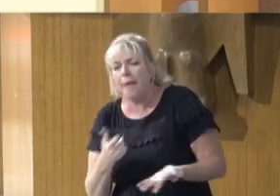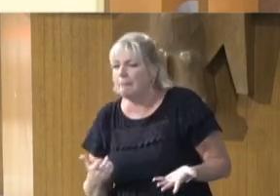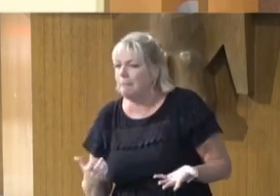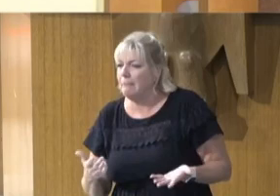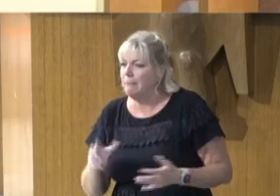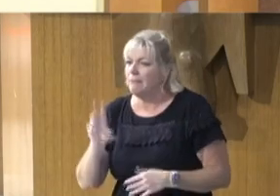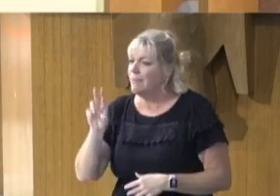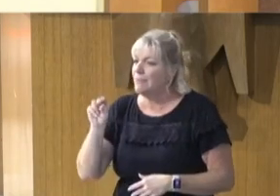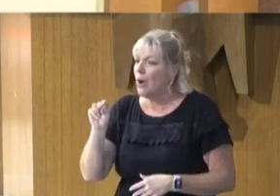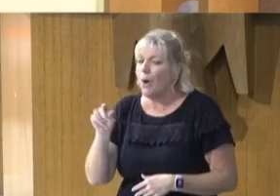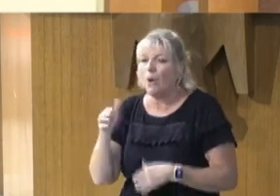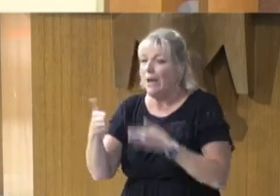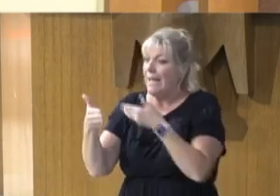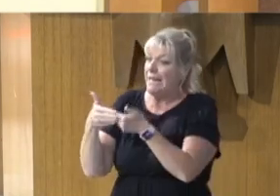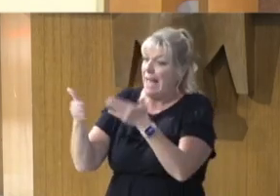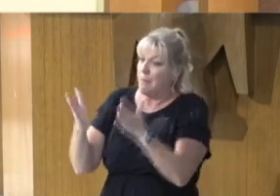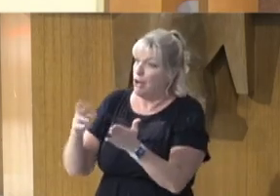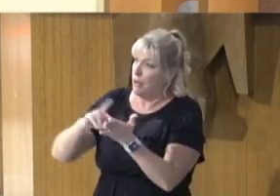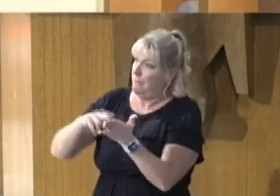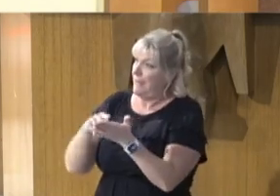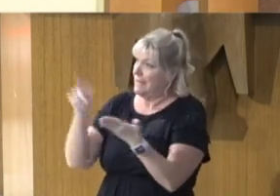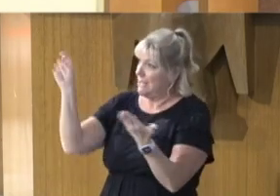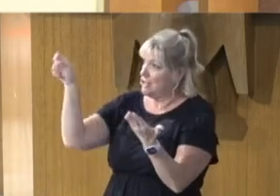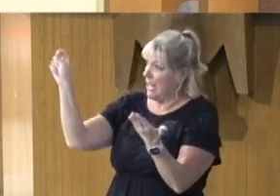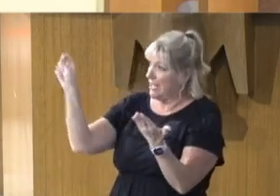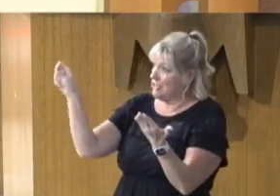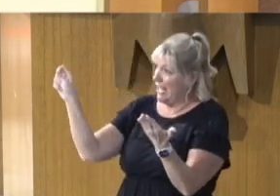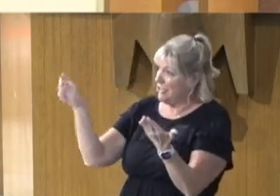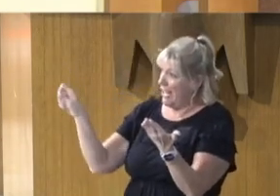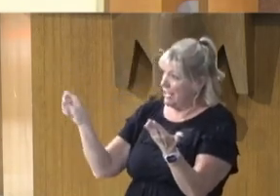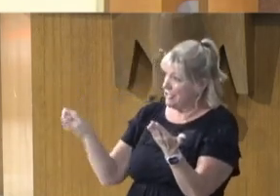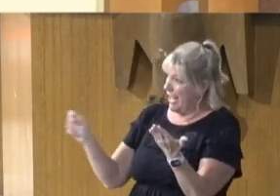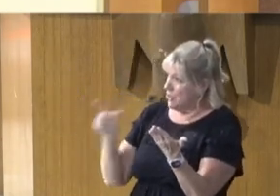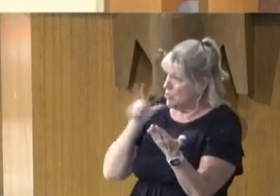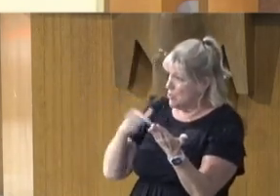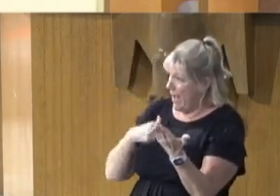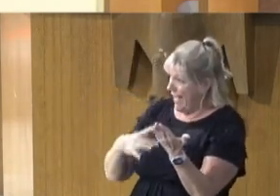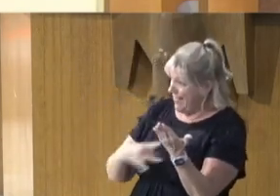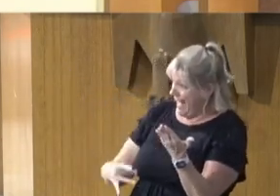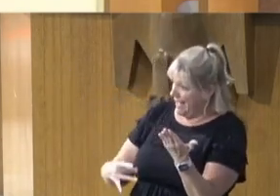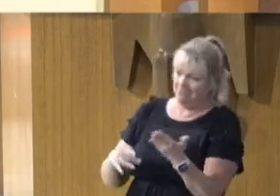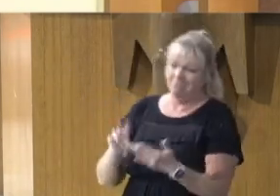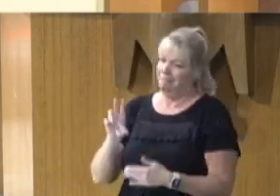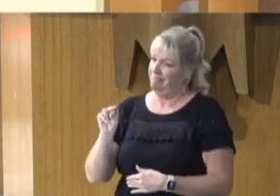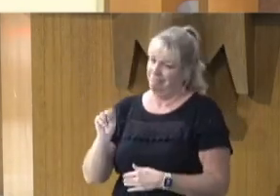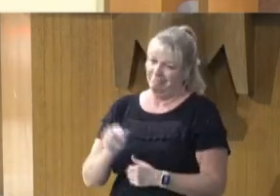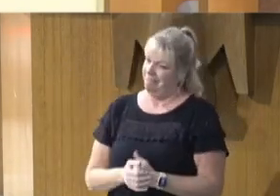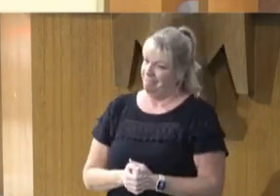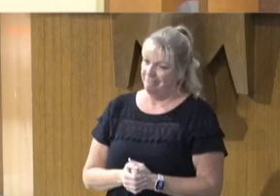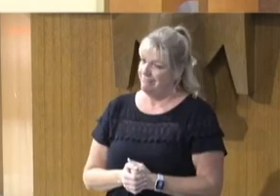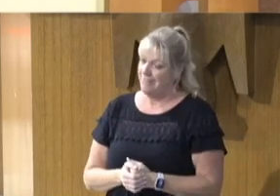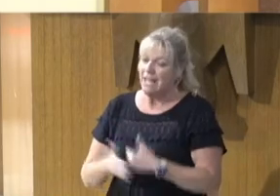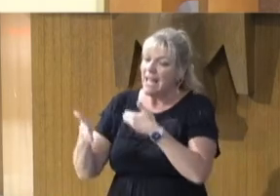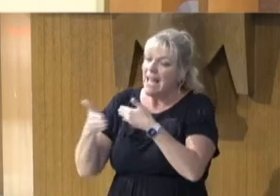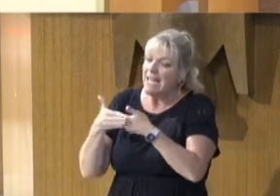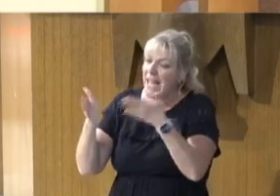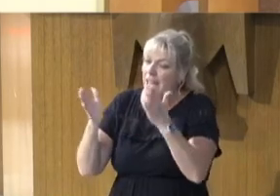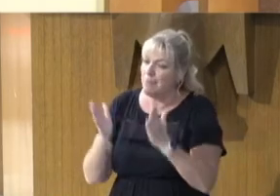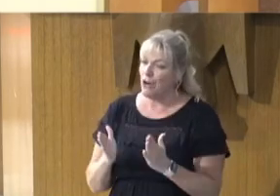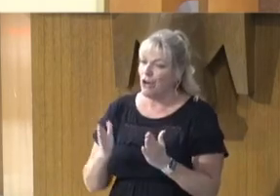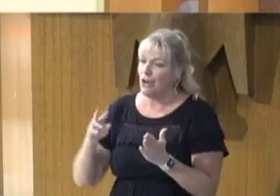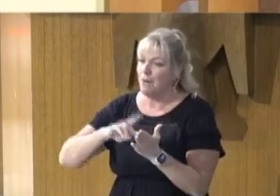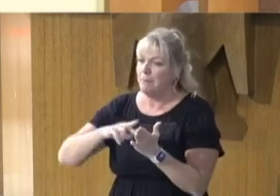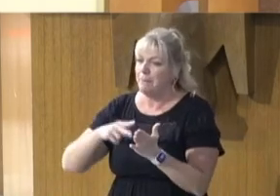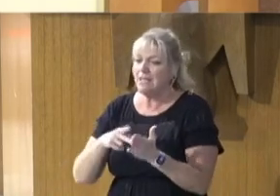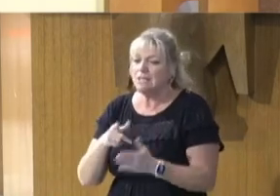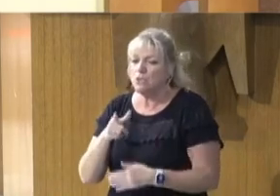who checks all the boxes of who you would like to spend some time with. Your neighbor is whoever is